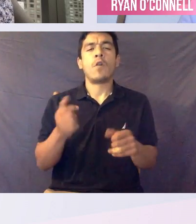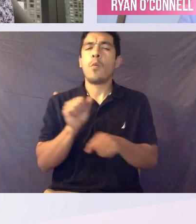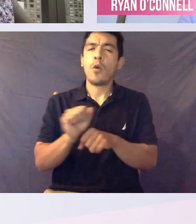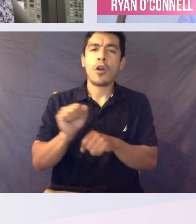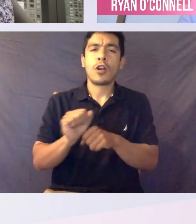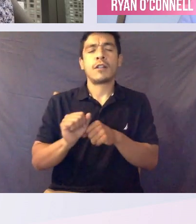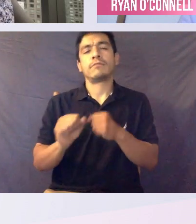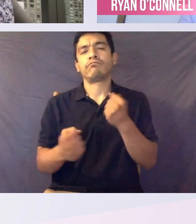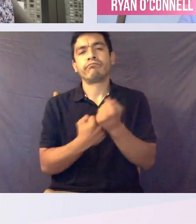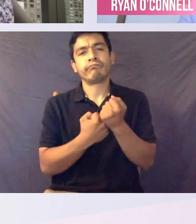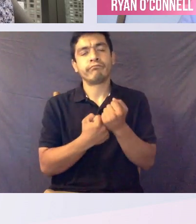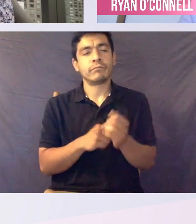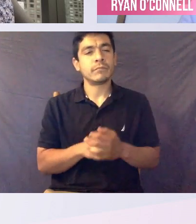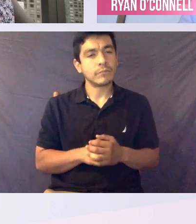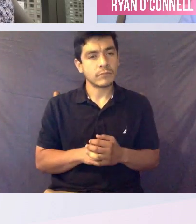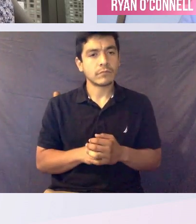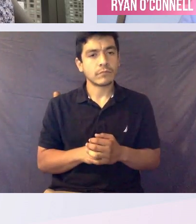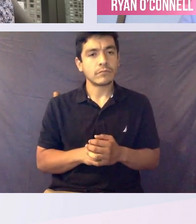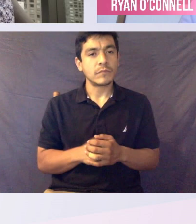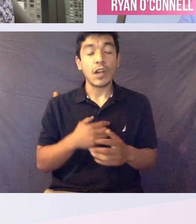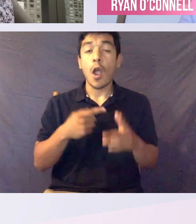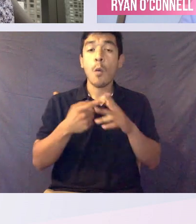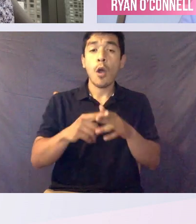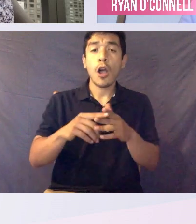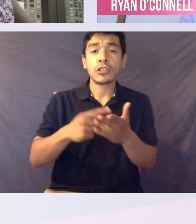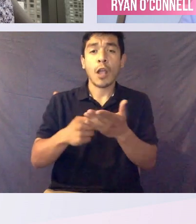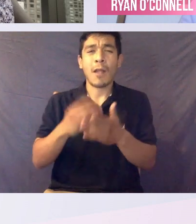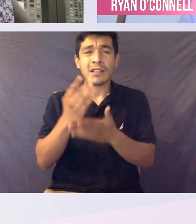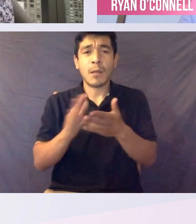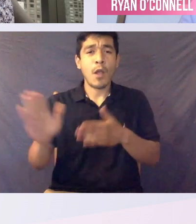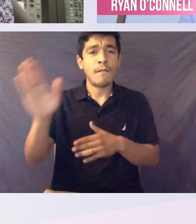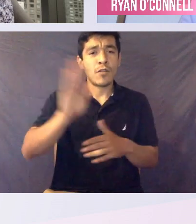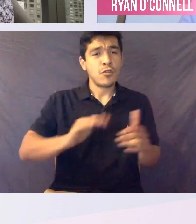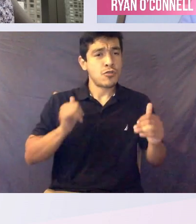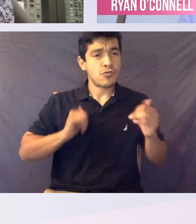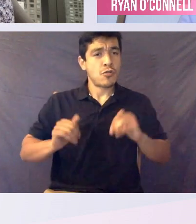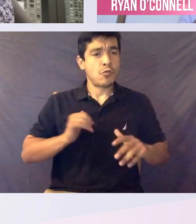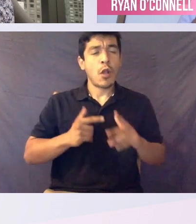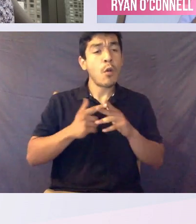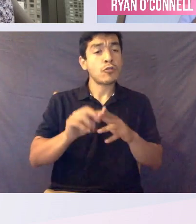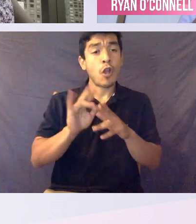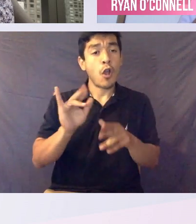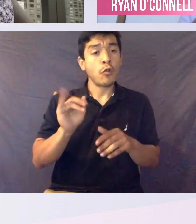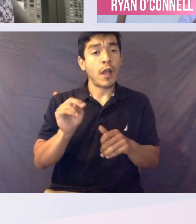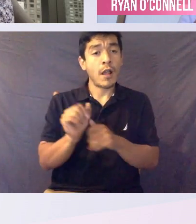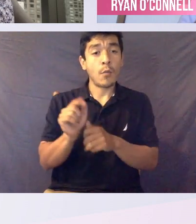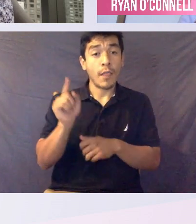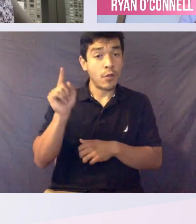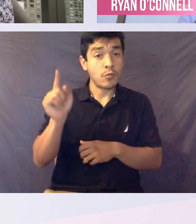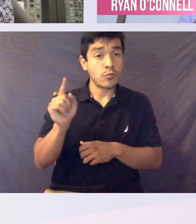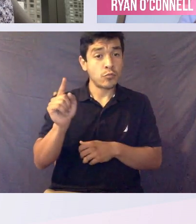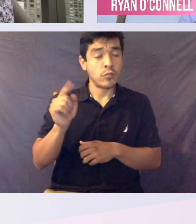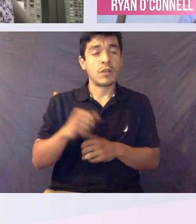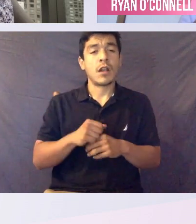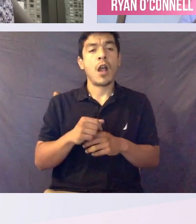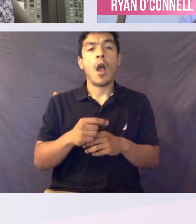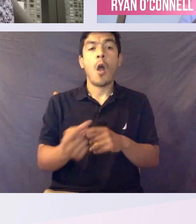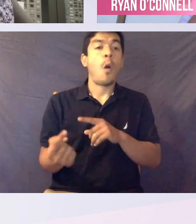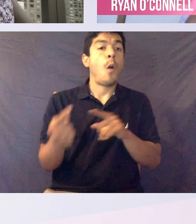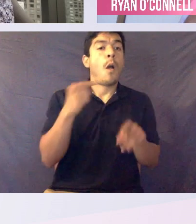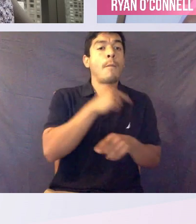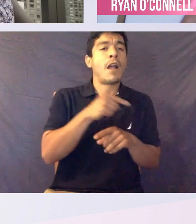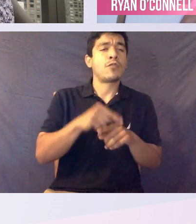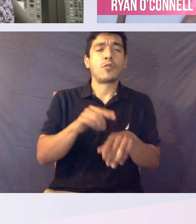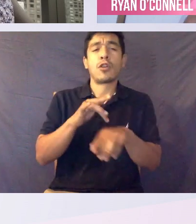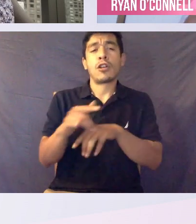talking about some of the shows, right? I want to start, Ryan, with you. Going back to, you know, the early days